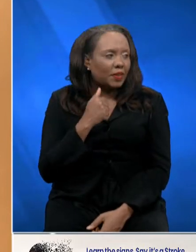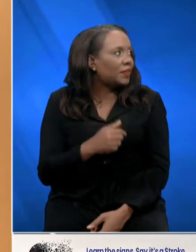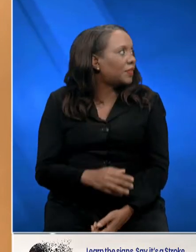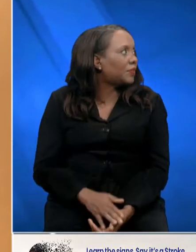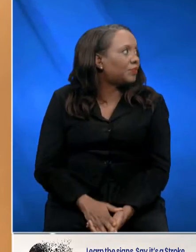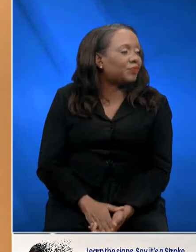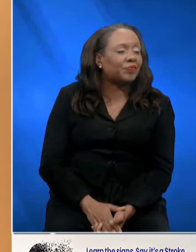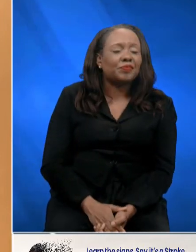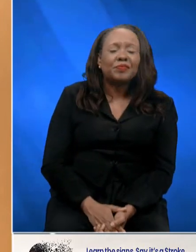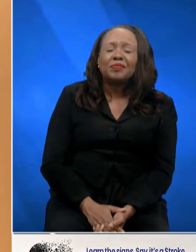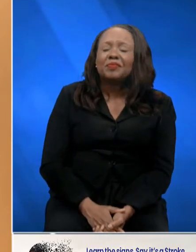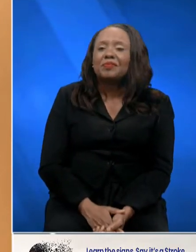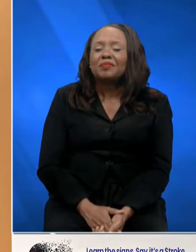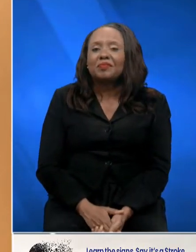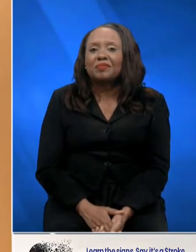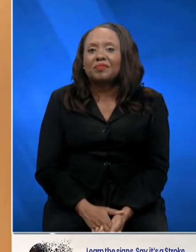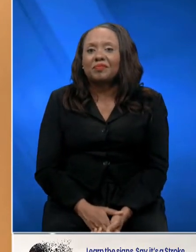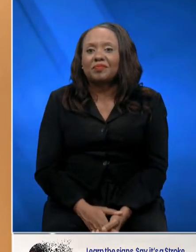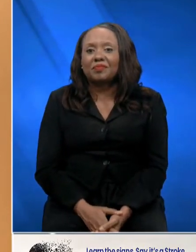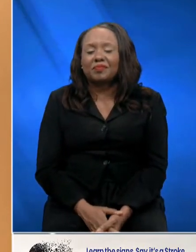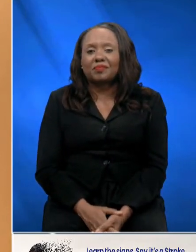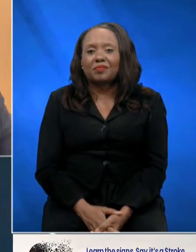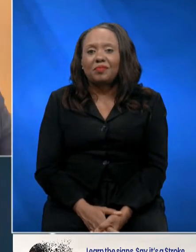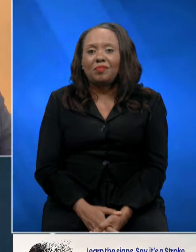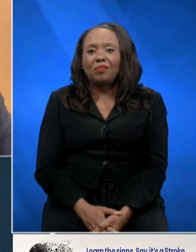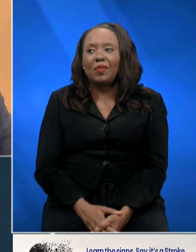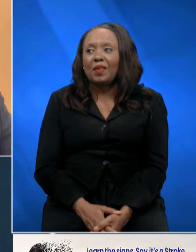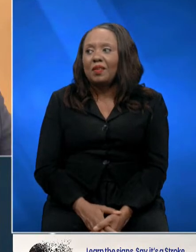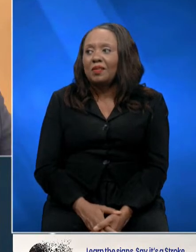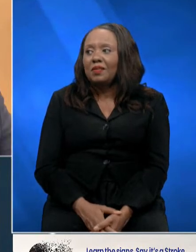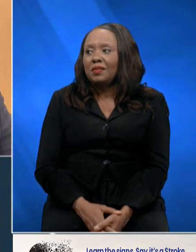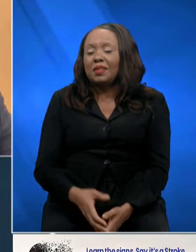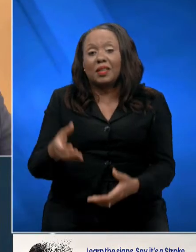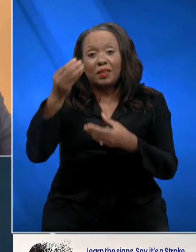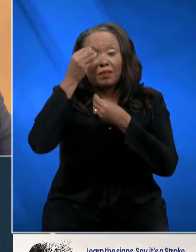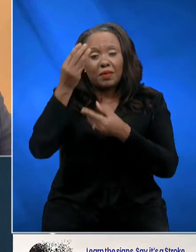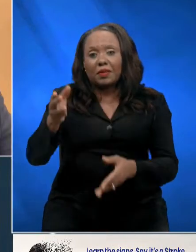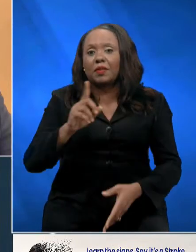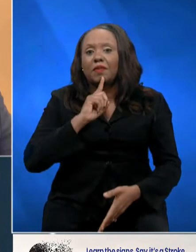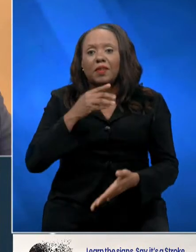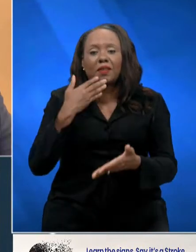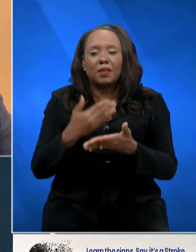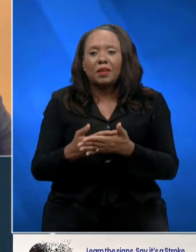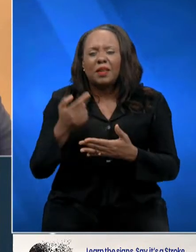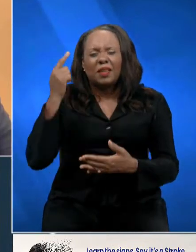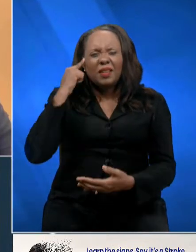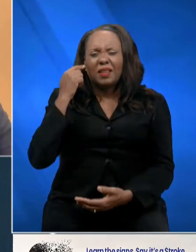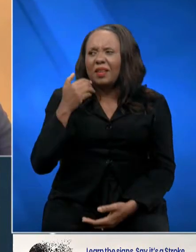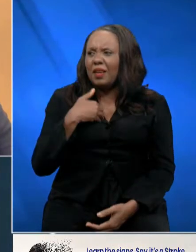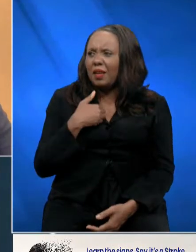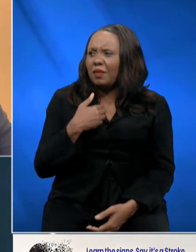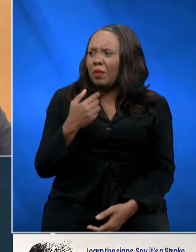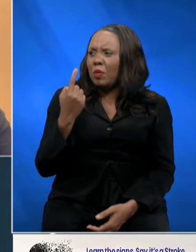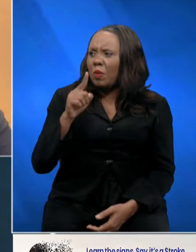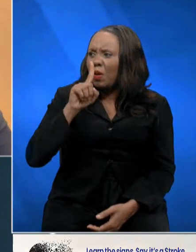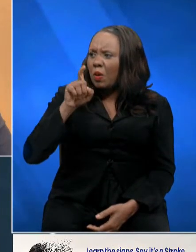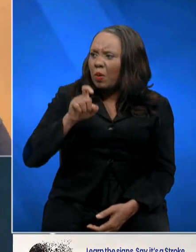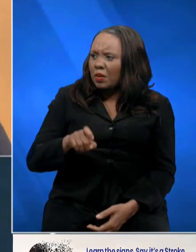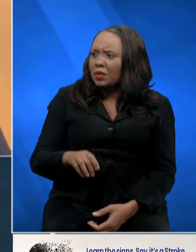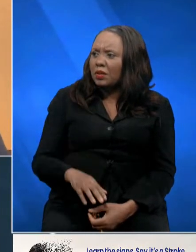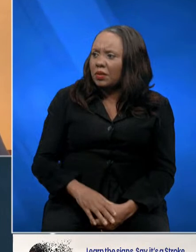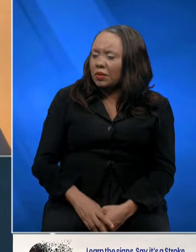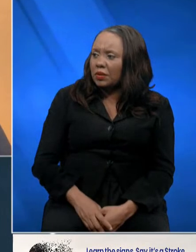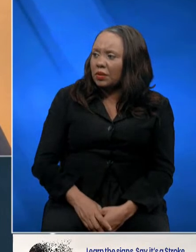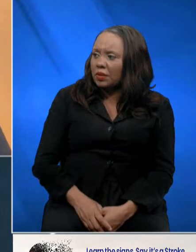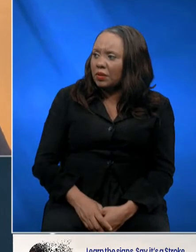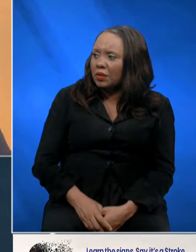this information has been incredibly helpful. I think we have a question. Michelle Thompson has